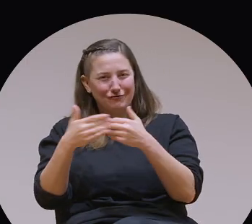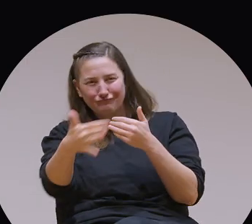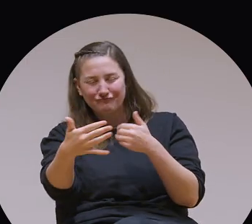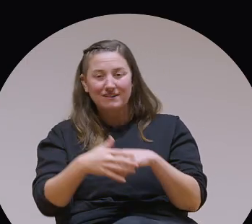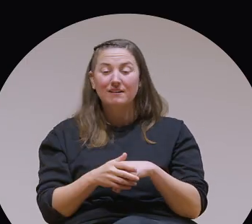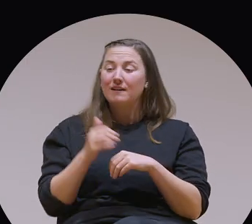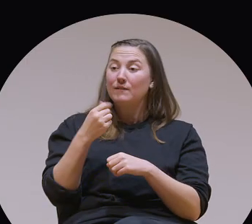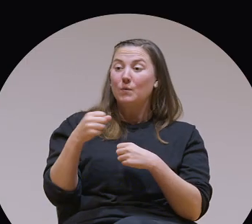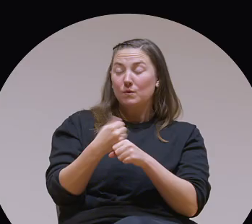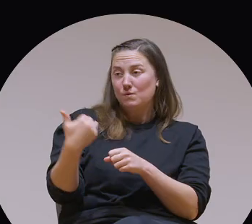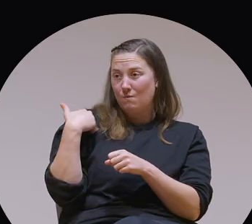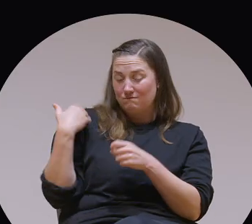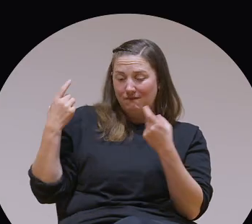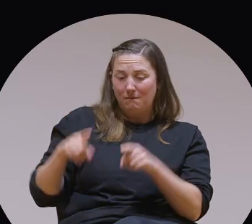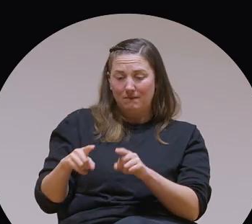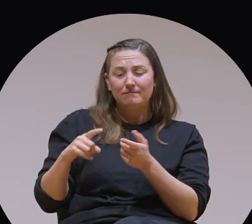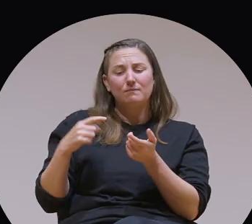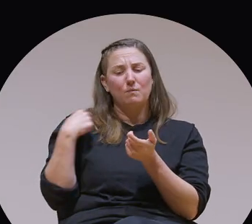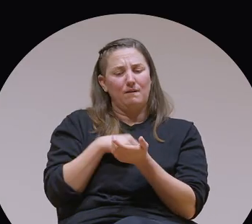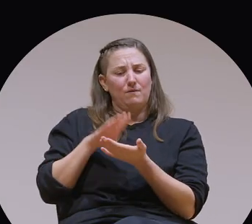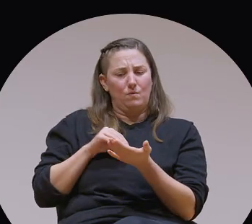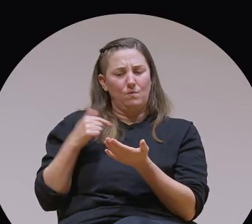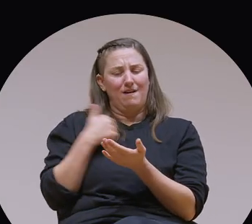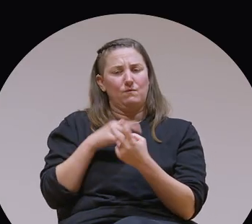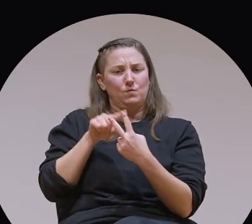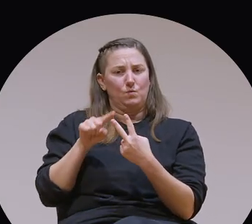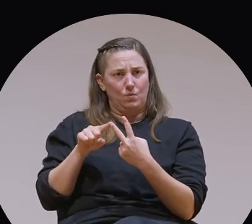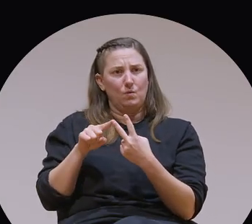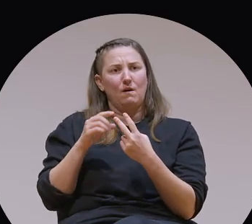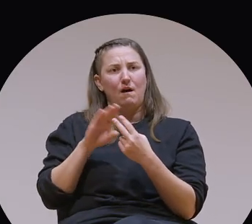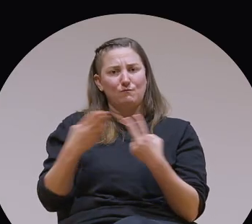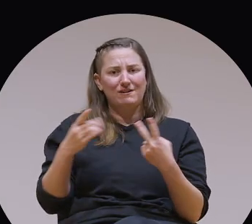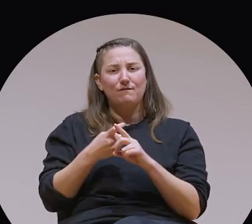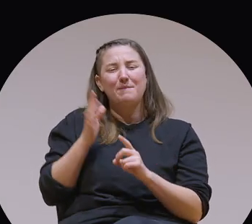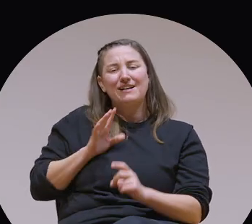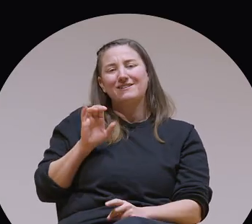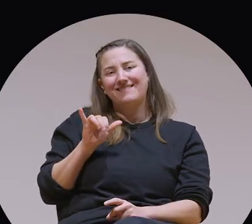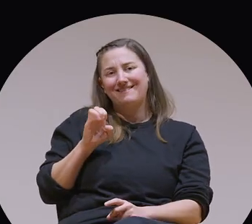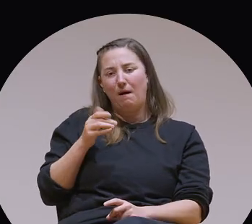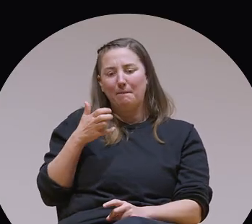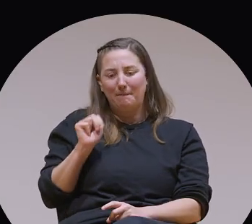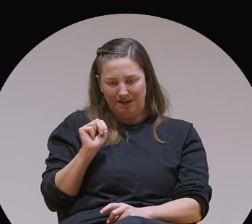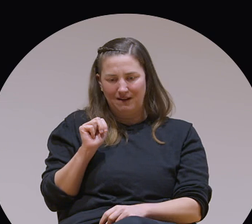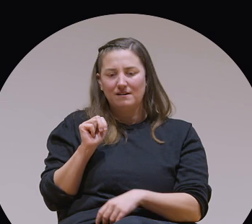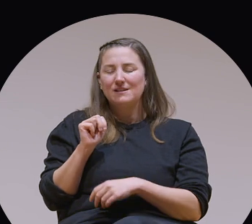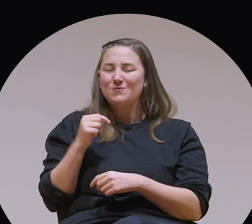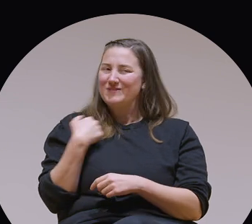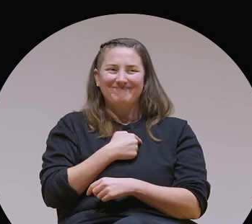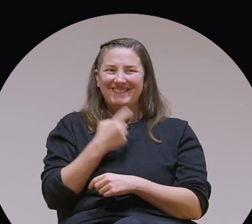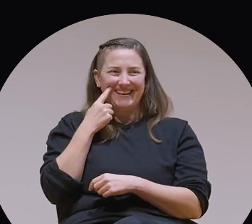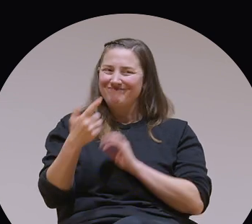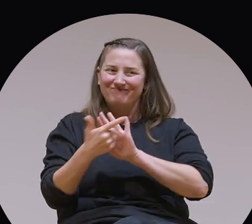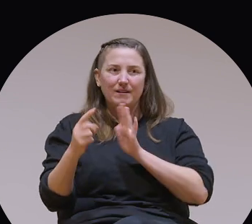A couple of years ago, we discovered that we had 2 objects from ancient Yemen, which had a problematic provenance, and we arranged to return them.